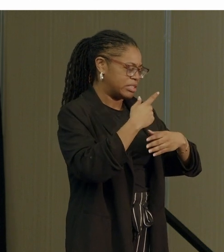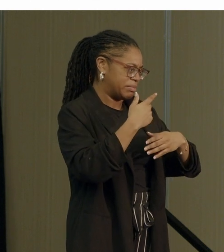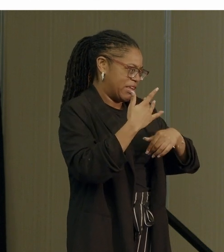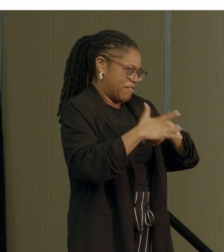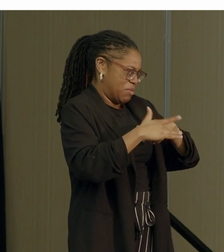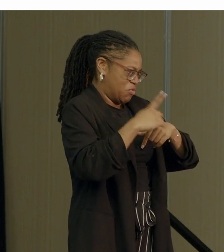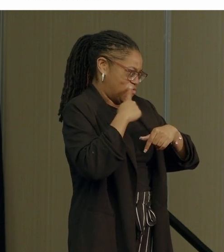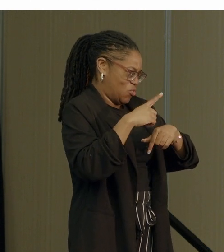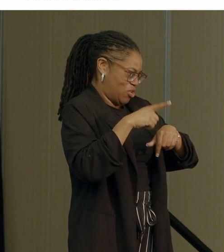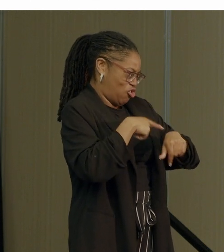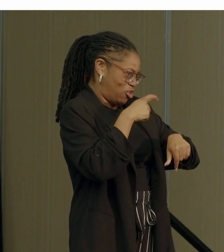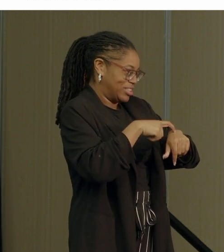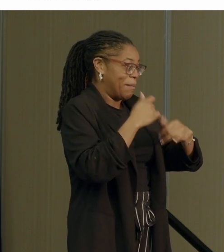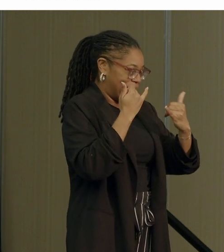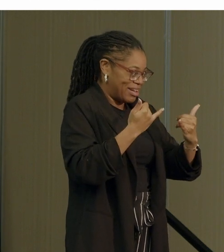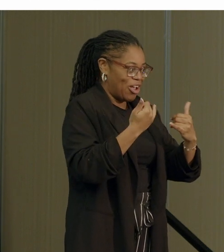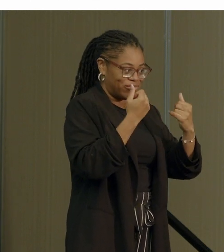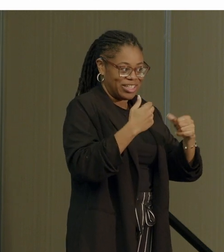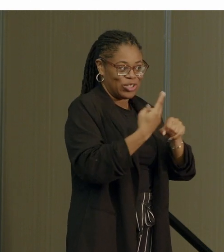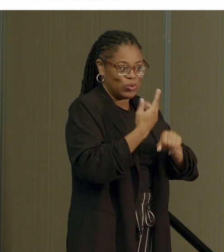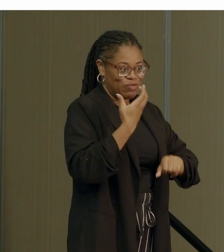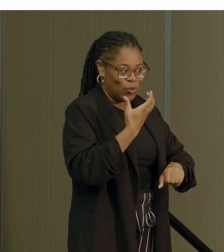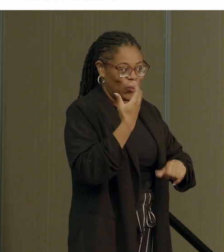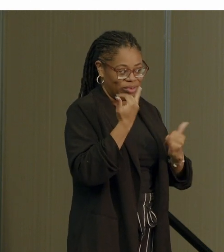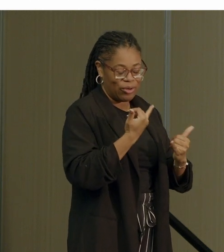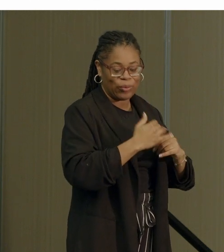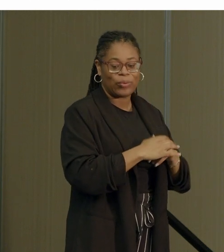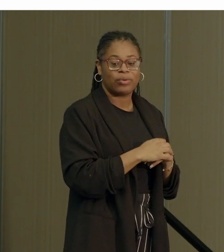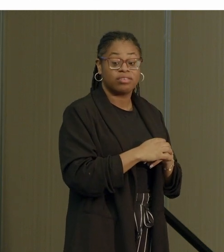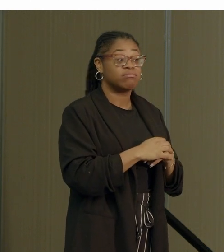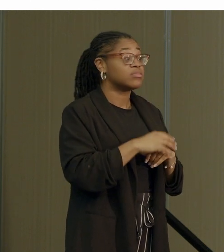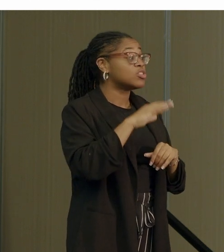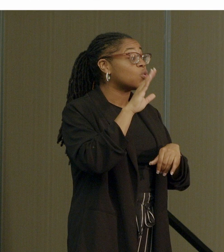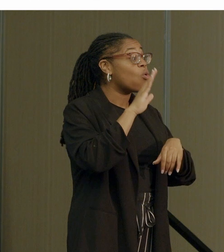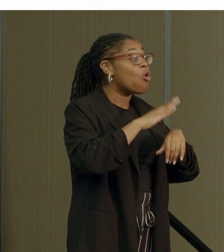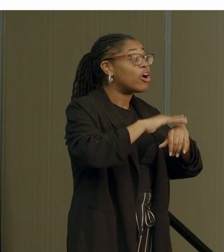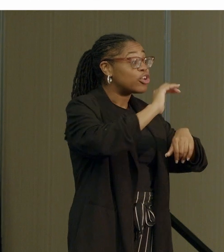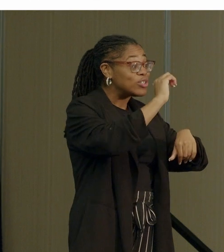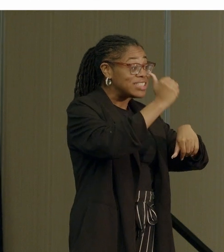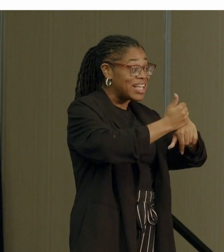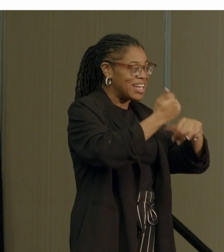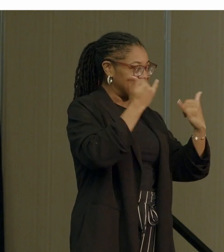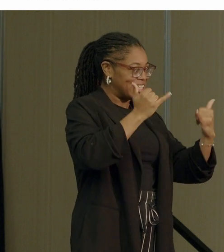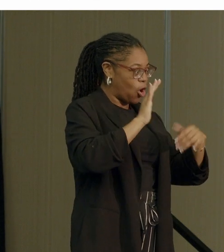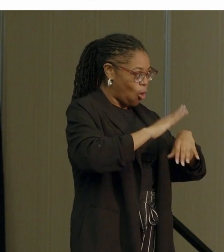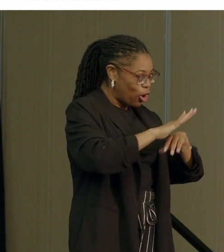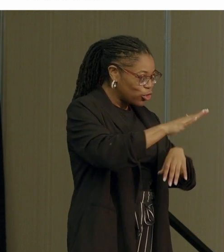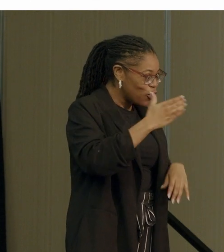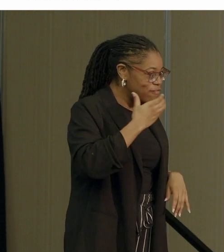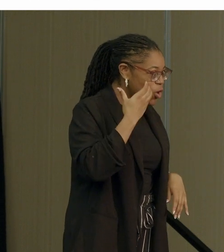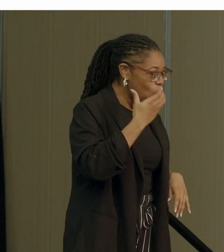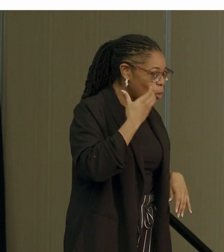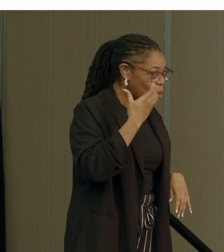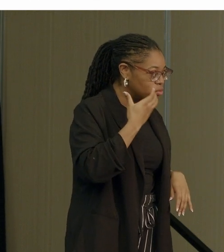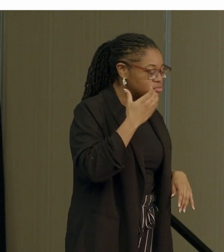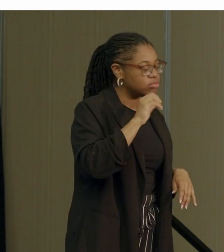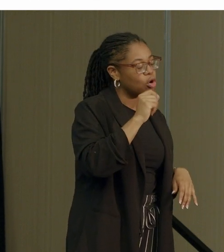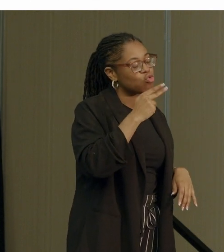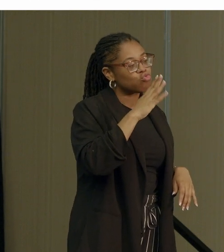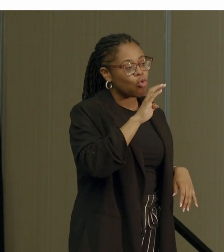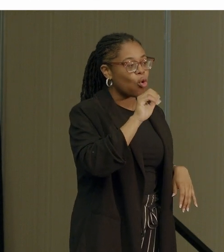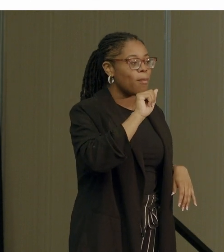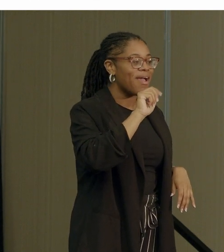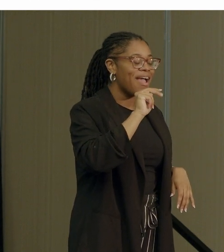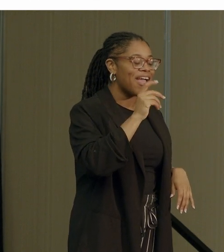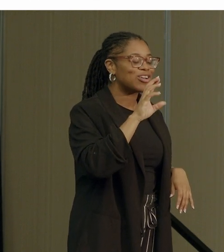time. So you can go on your settings now on your Chrome on Android